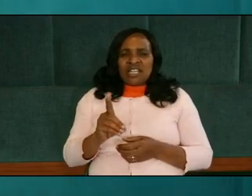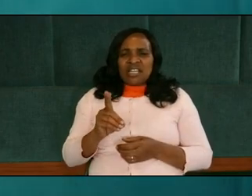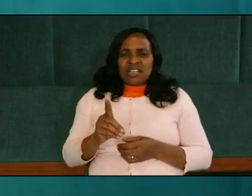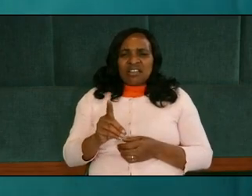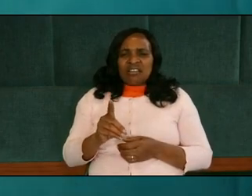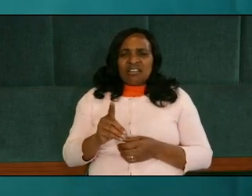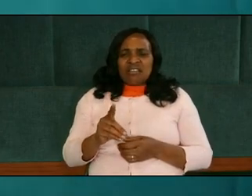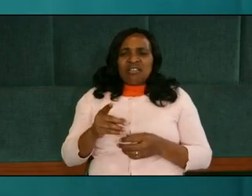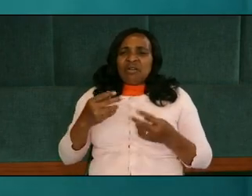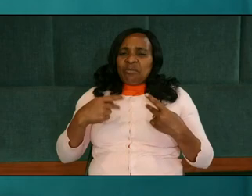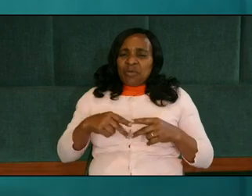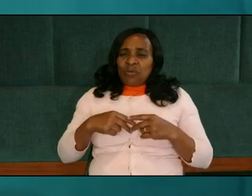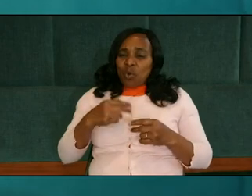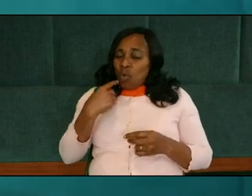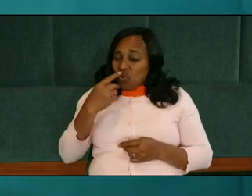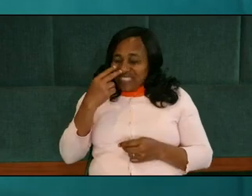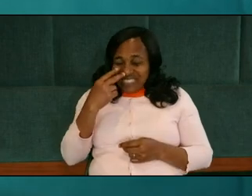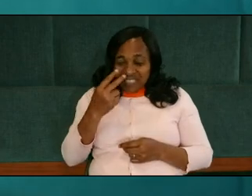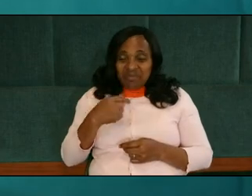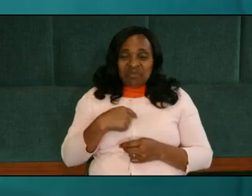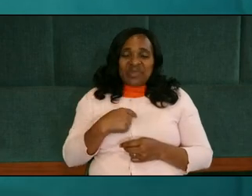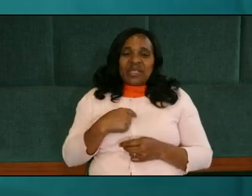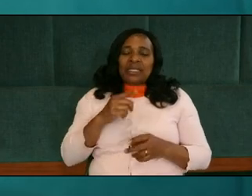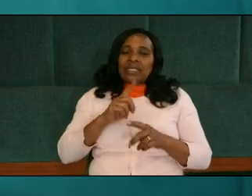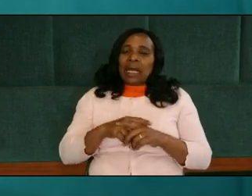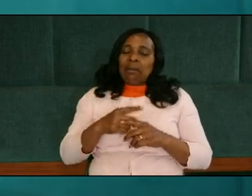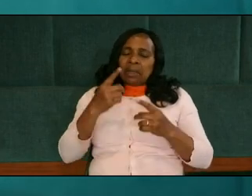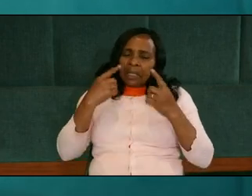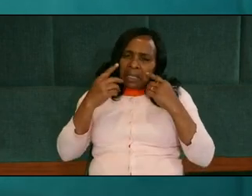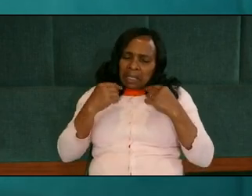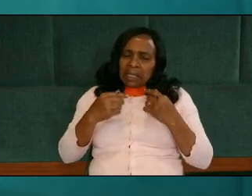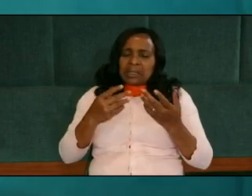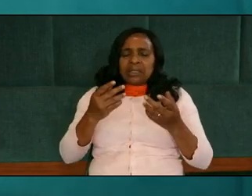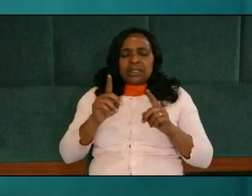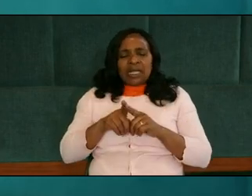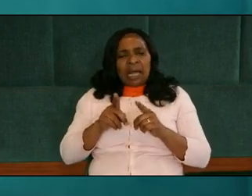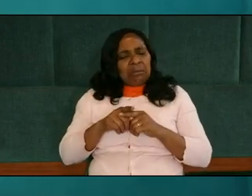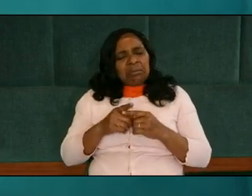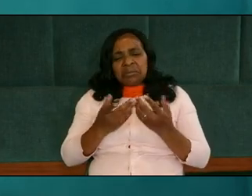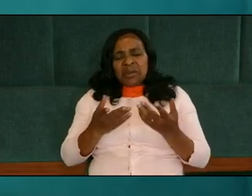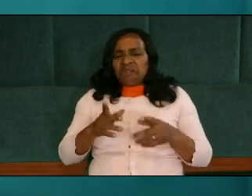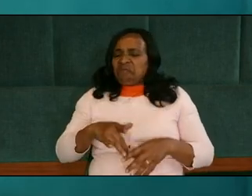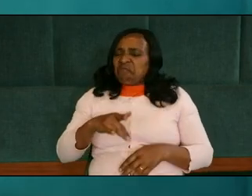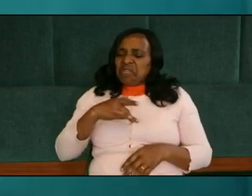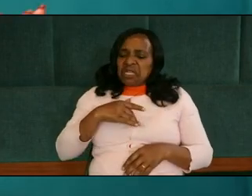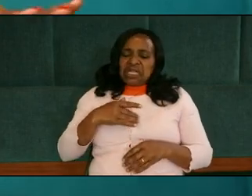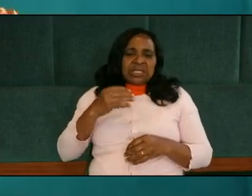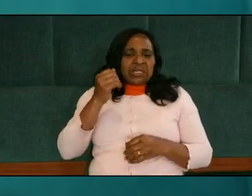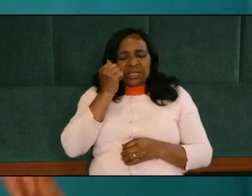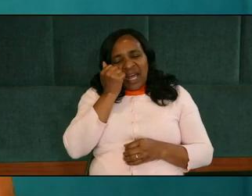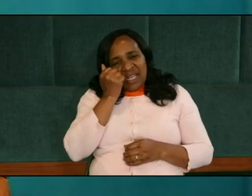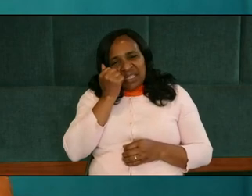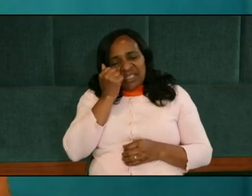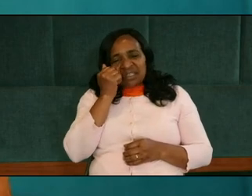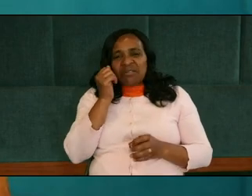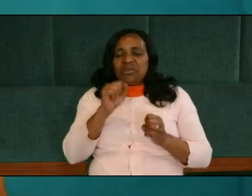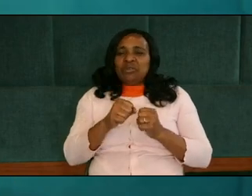Because they are the people who see me when I'm crying, I'm down, I'm feeling defeated. So I think them, they'll give me a